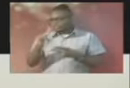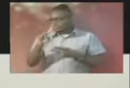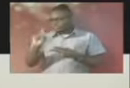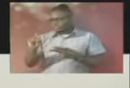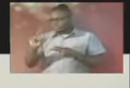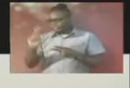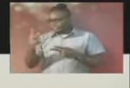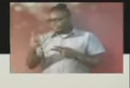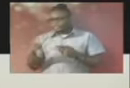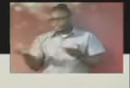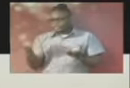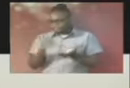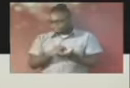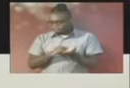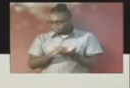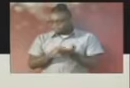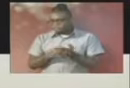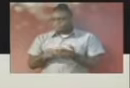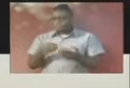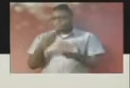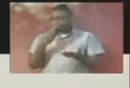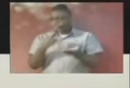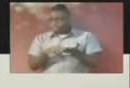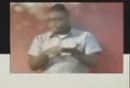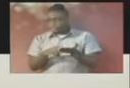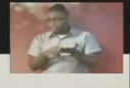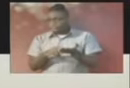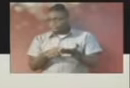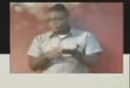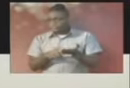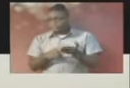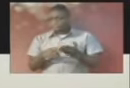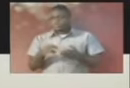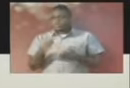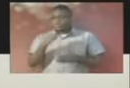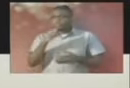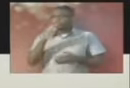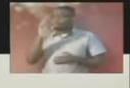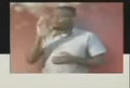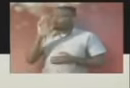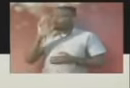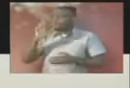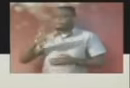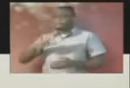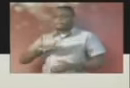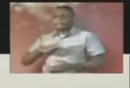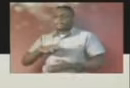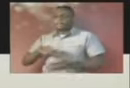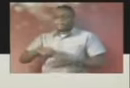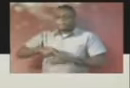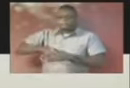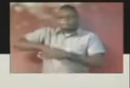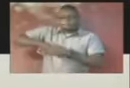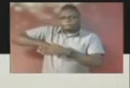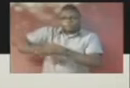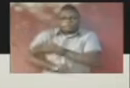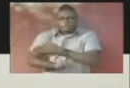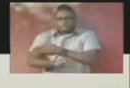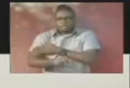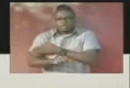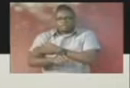media reports, we would have known about a situation where a mother had to give birth at the side of the road in her vehicle because of a lack